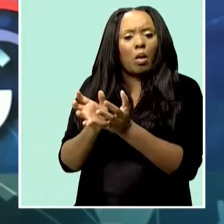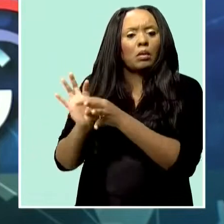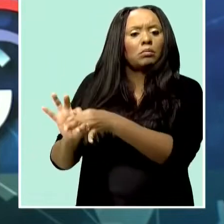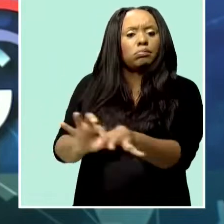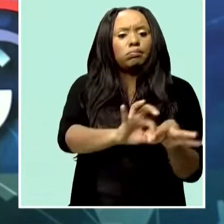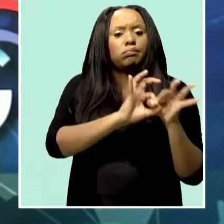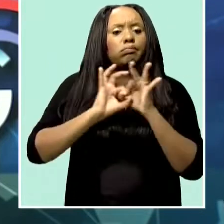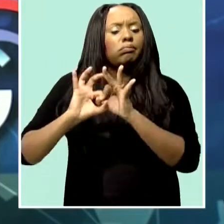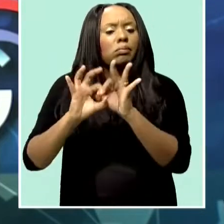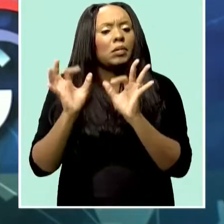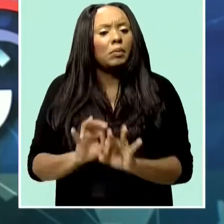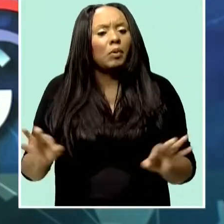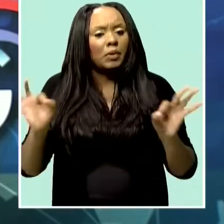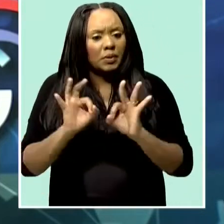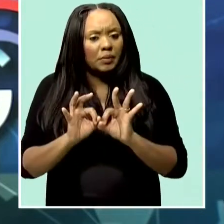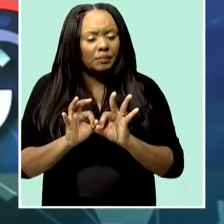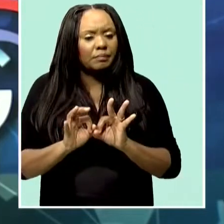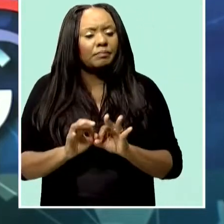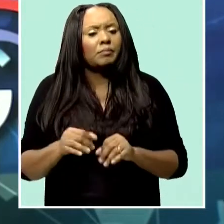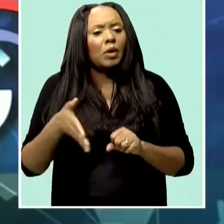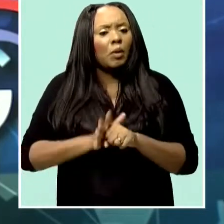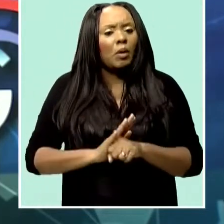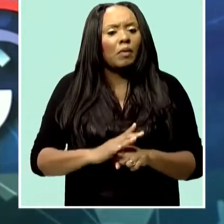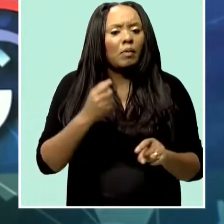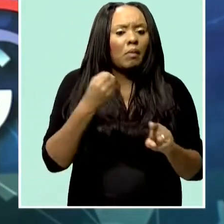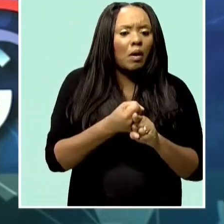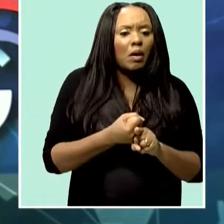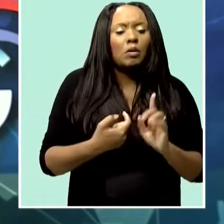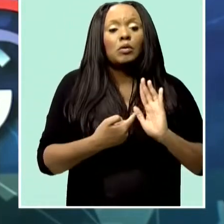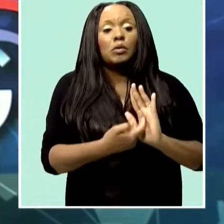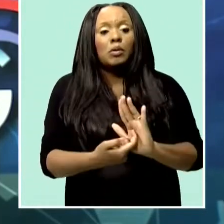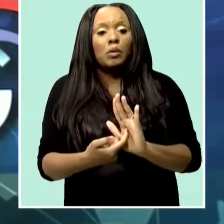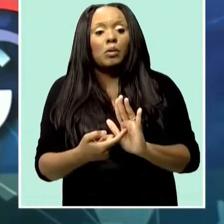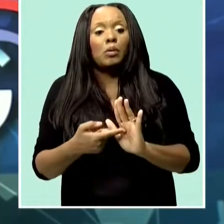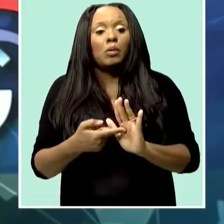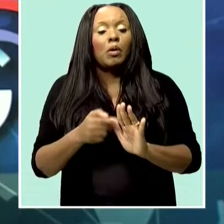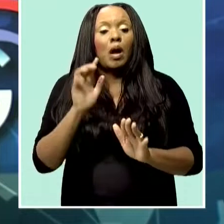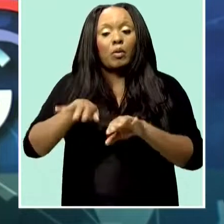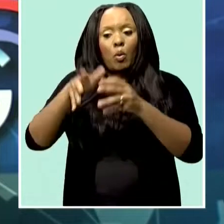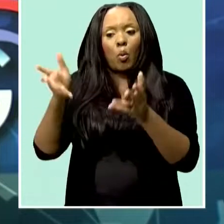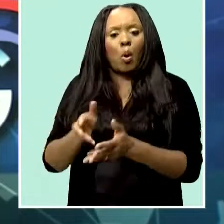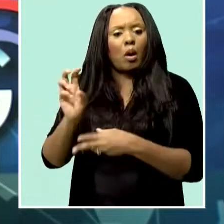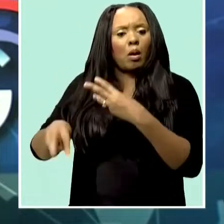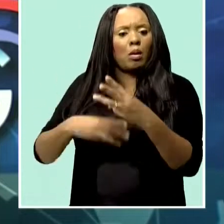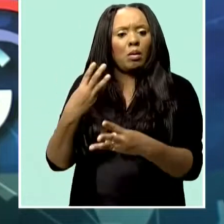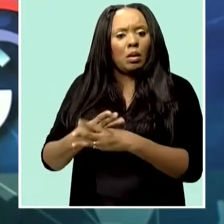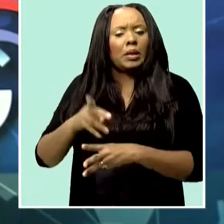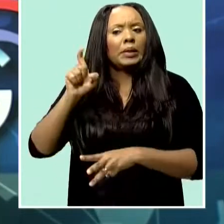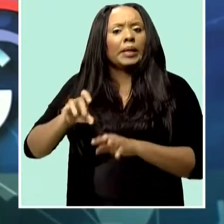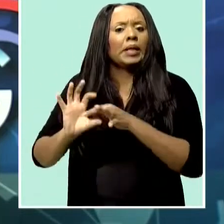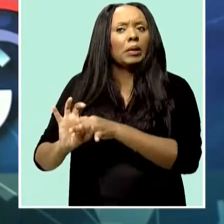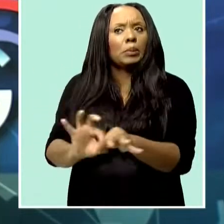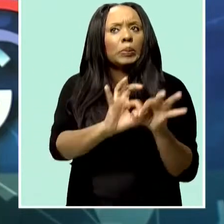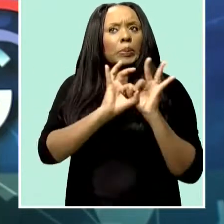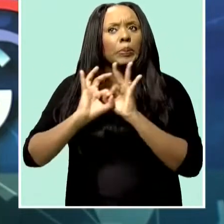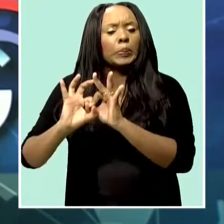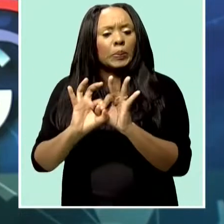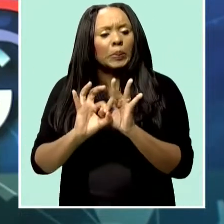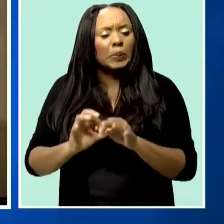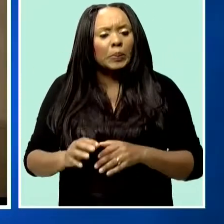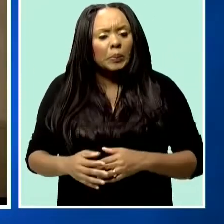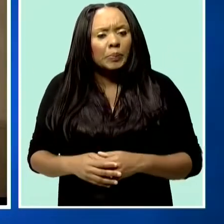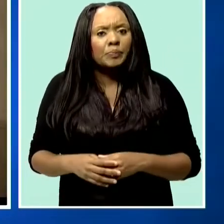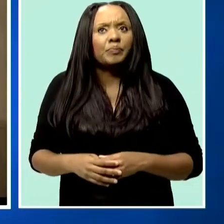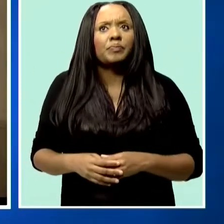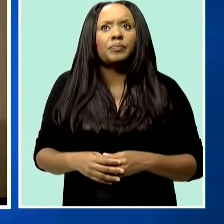the presentation of the COVID-19 pandemic was truly a time when the unification of the world was needed. The